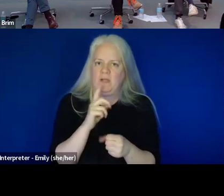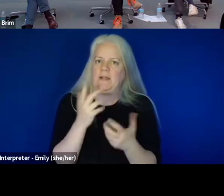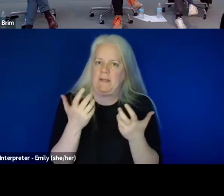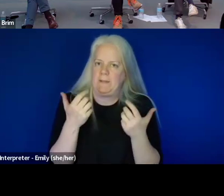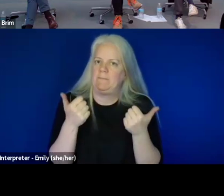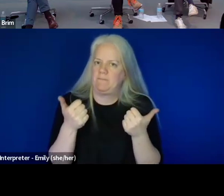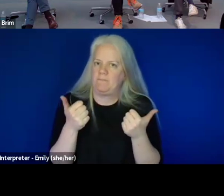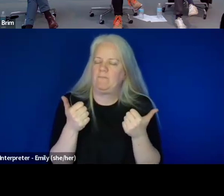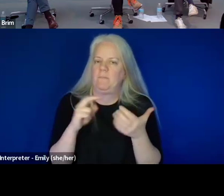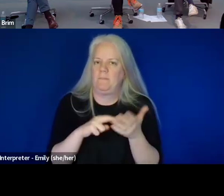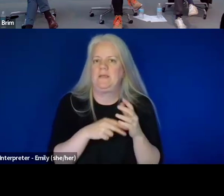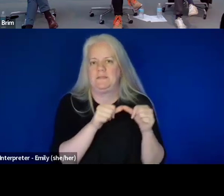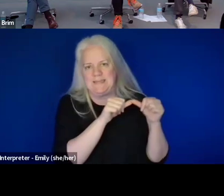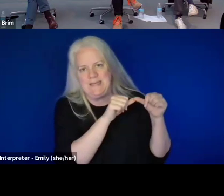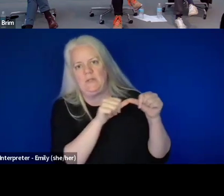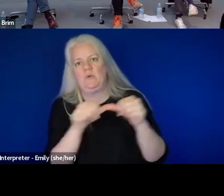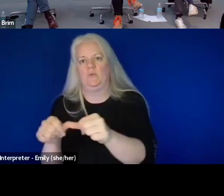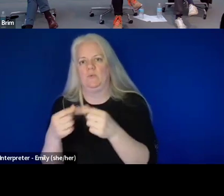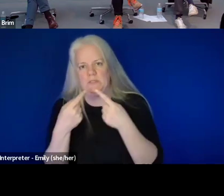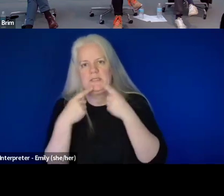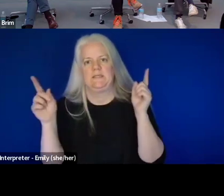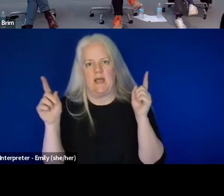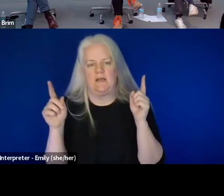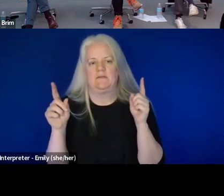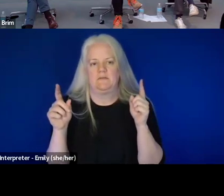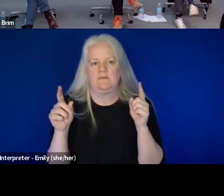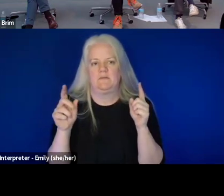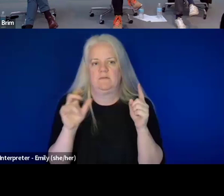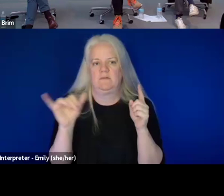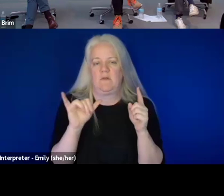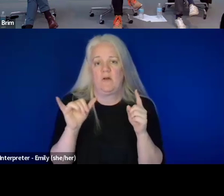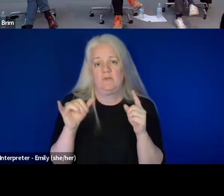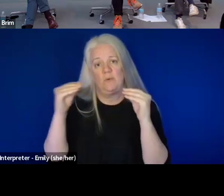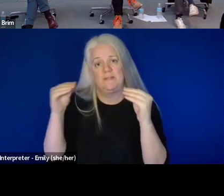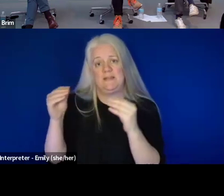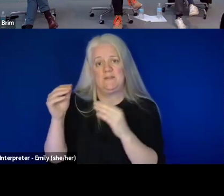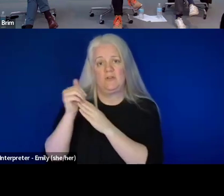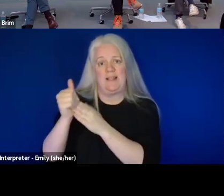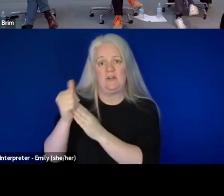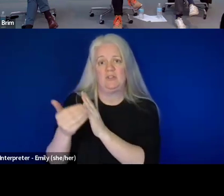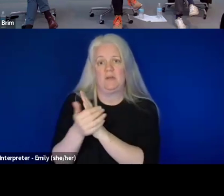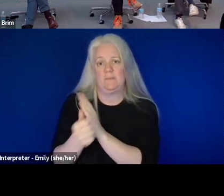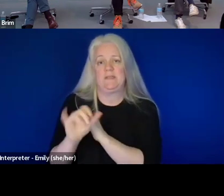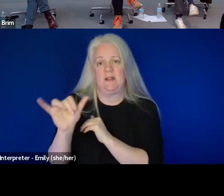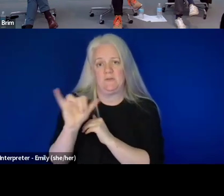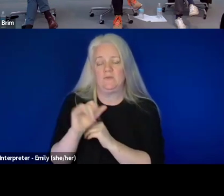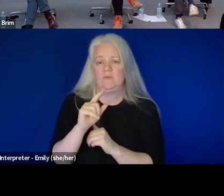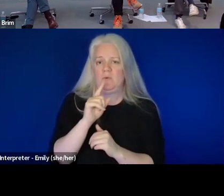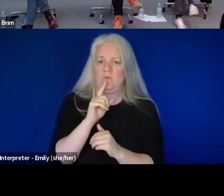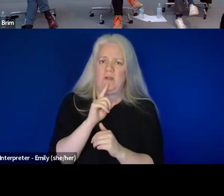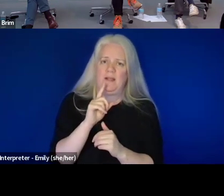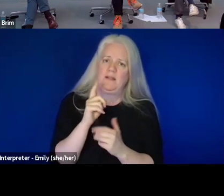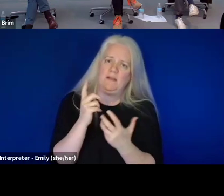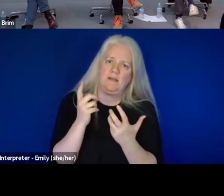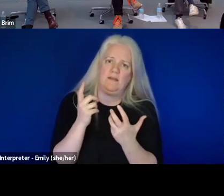this continuation of success and also gives a lot of leadership skills too. So there's so many different things that can be really spoken to